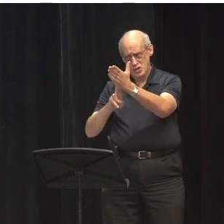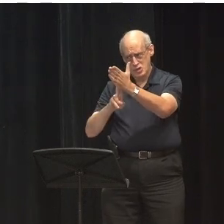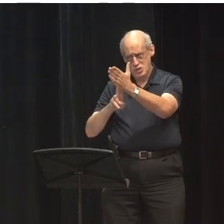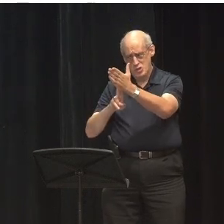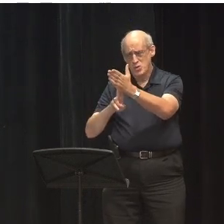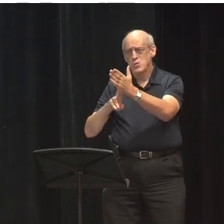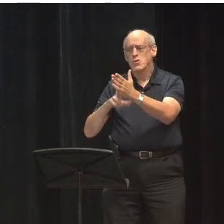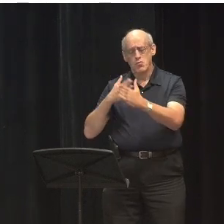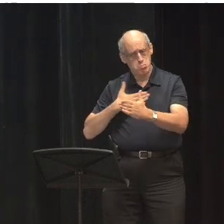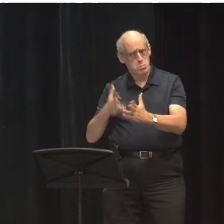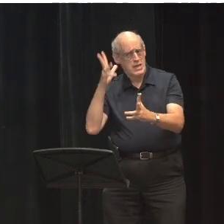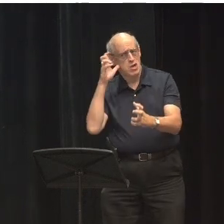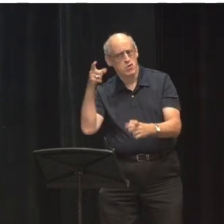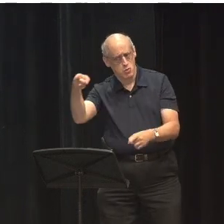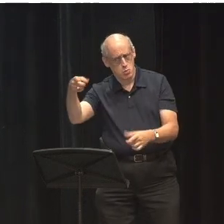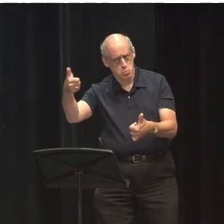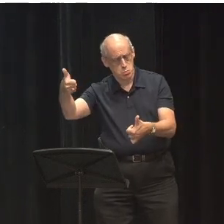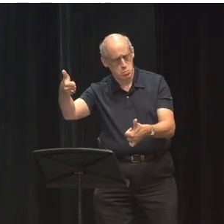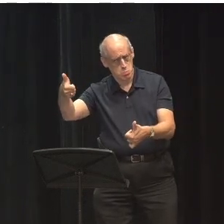happy to listen to what you have to say.